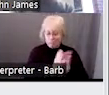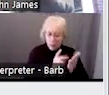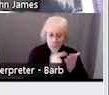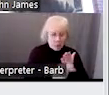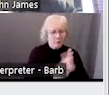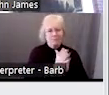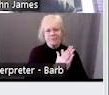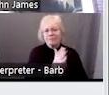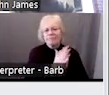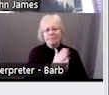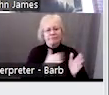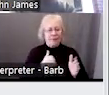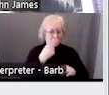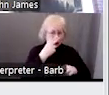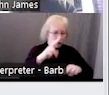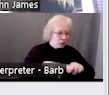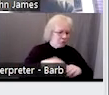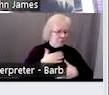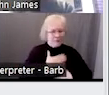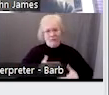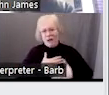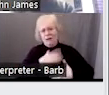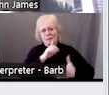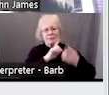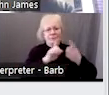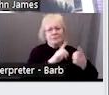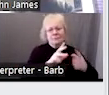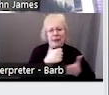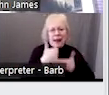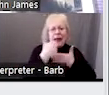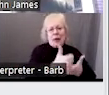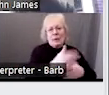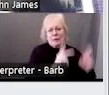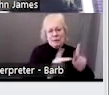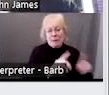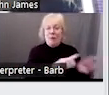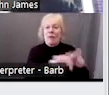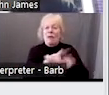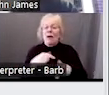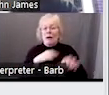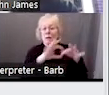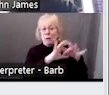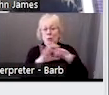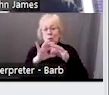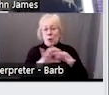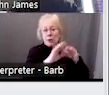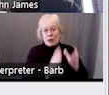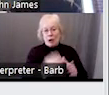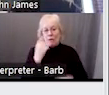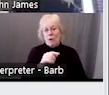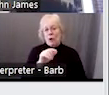people. I'm also the coordinator for all the unified teams that we have here at